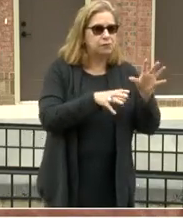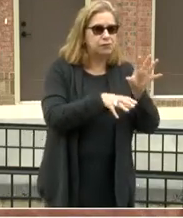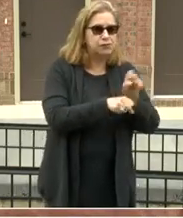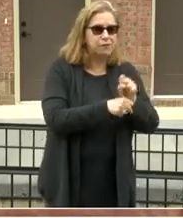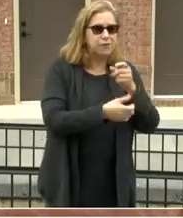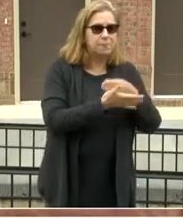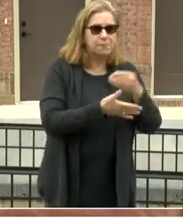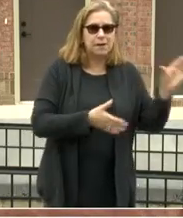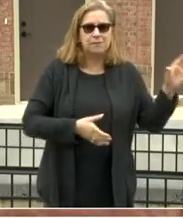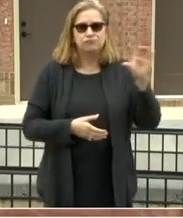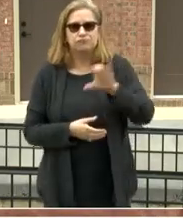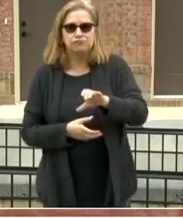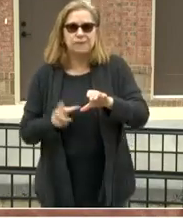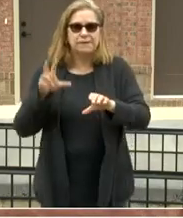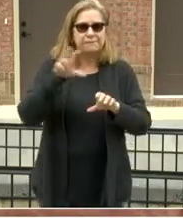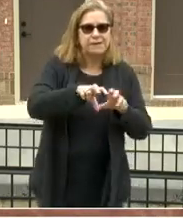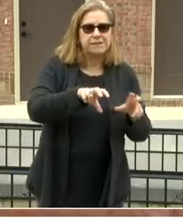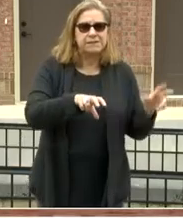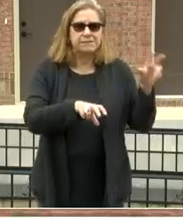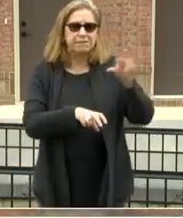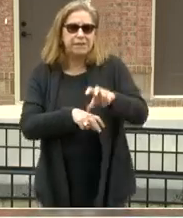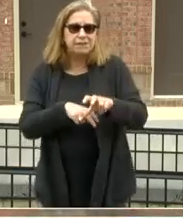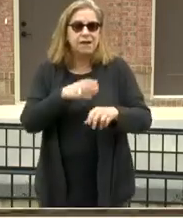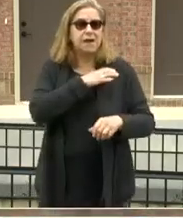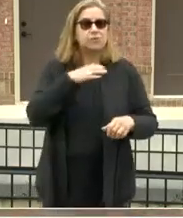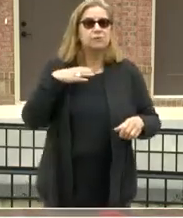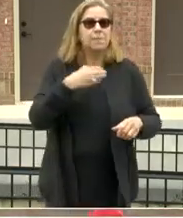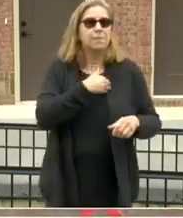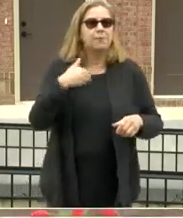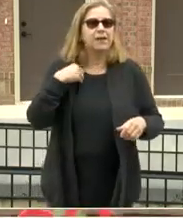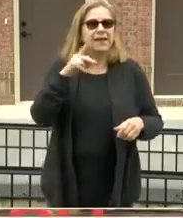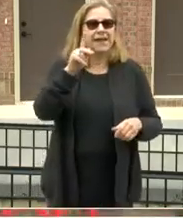D.C. Councilmember Kenyon McDuffie.